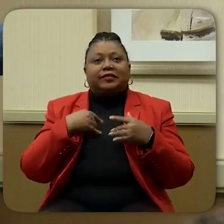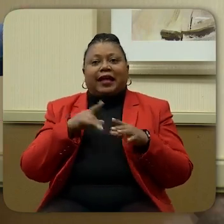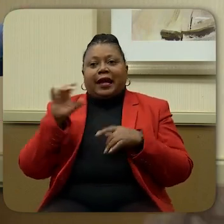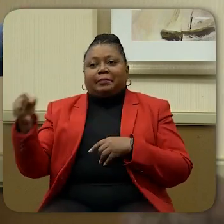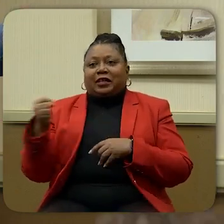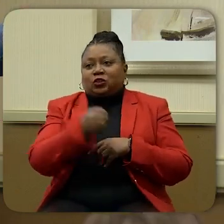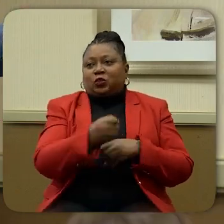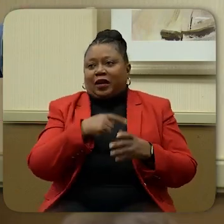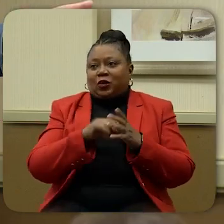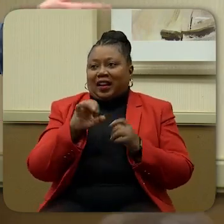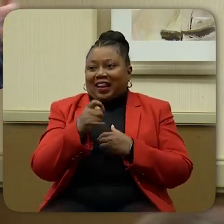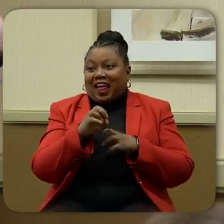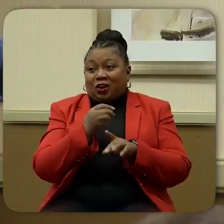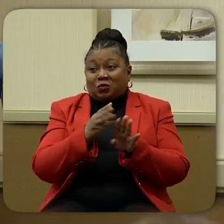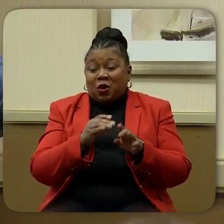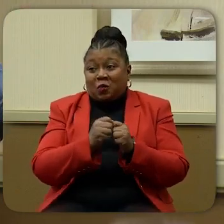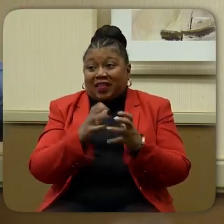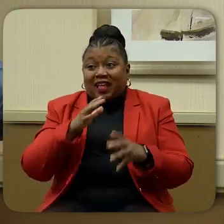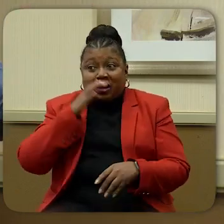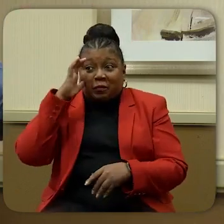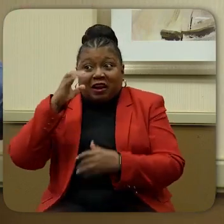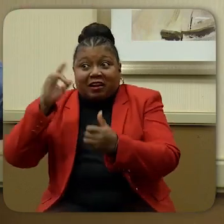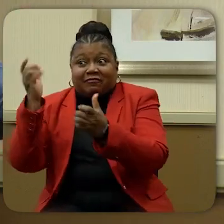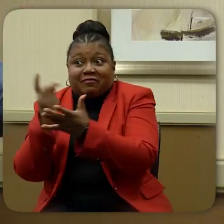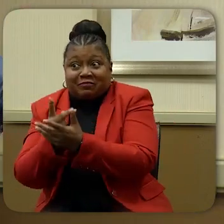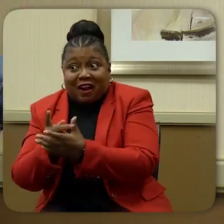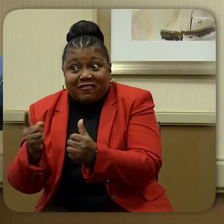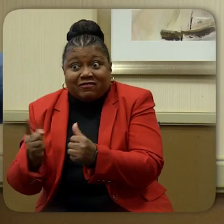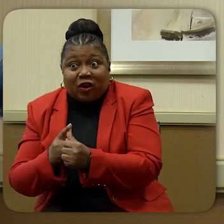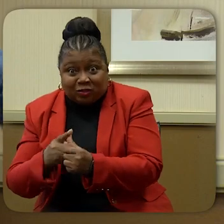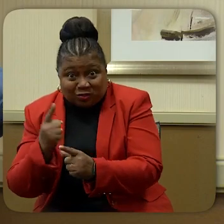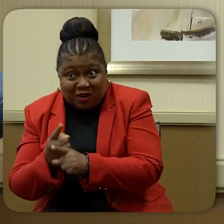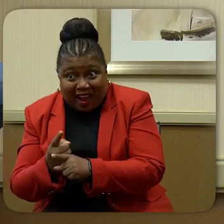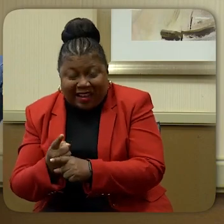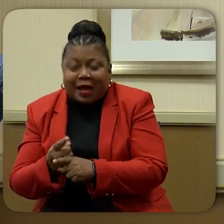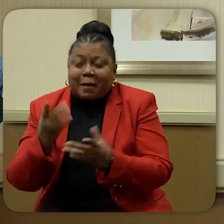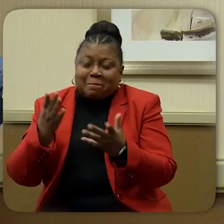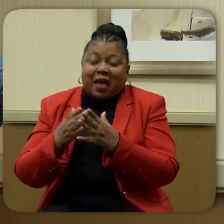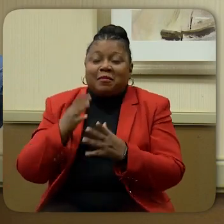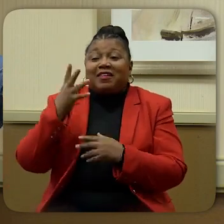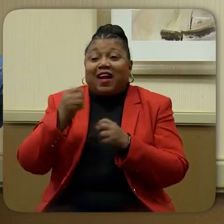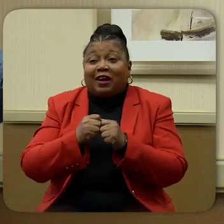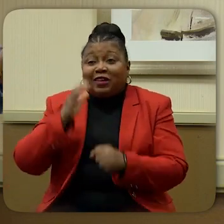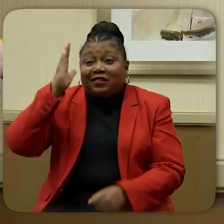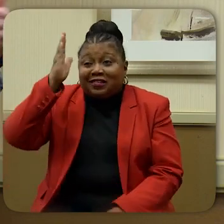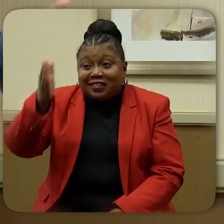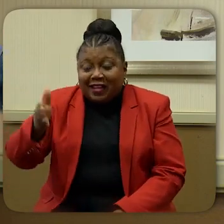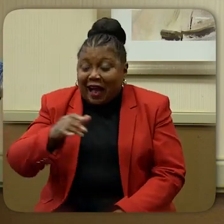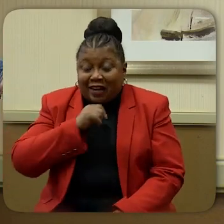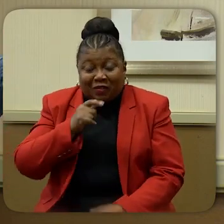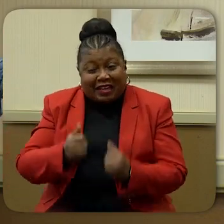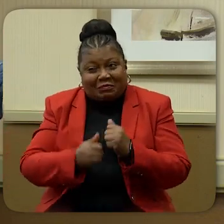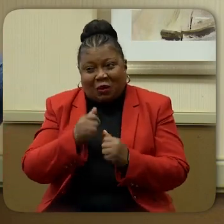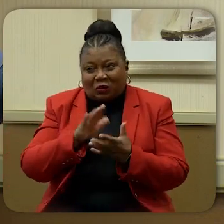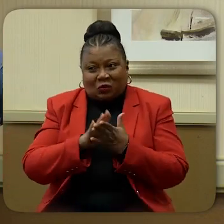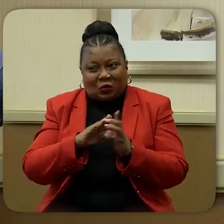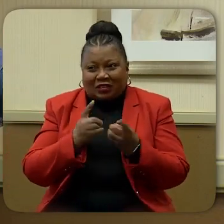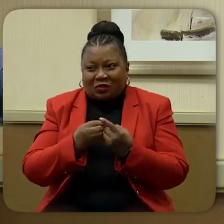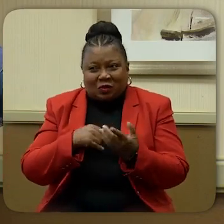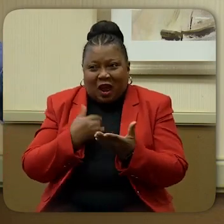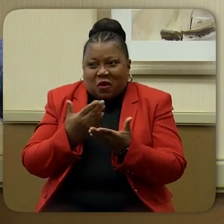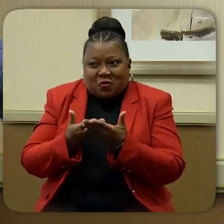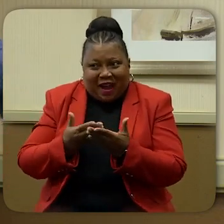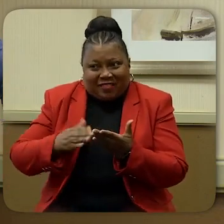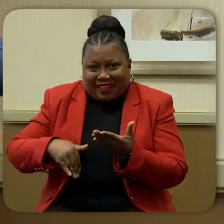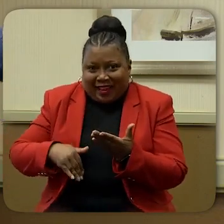that kid straight into that locker room without parental consent, right? Maybe we will be in 5 years. I don't think most school districts are there